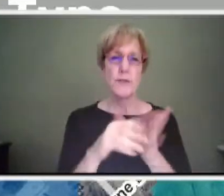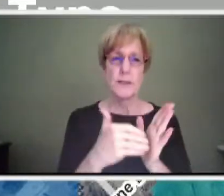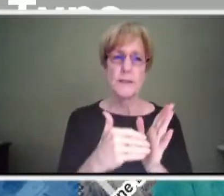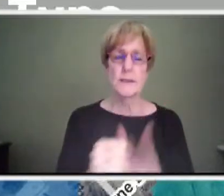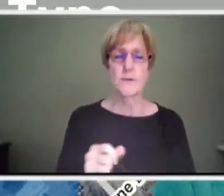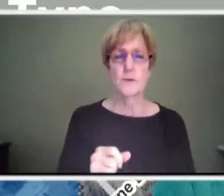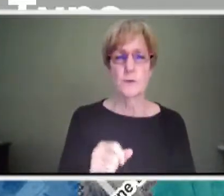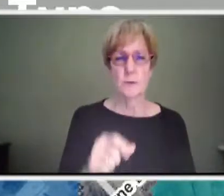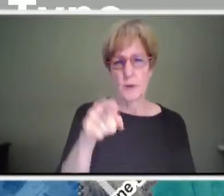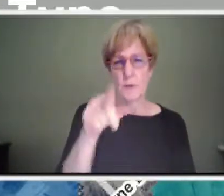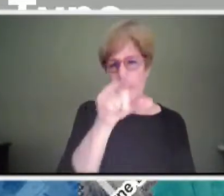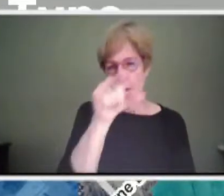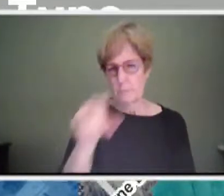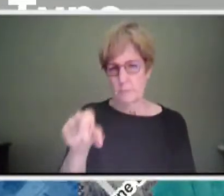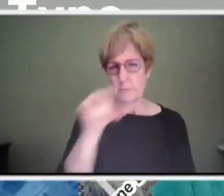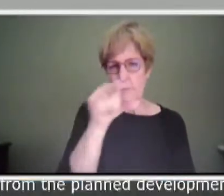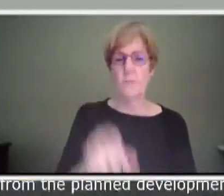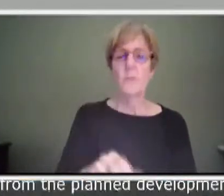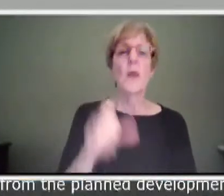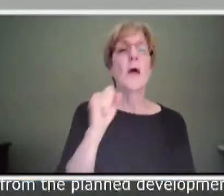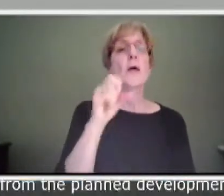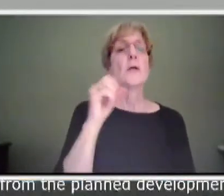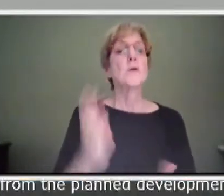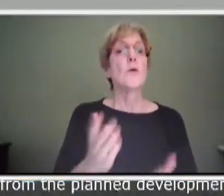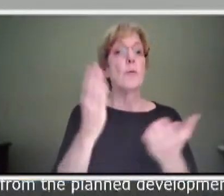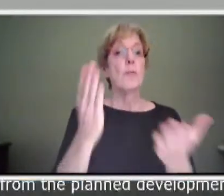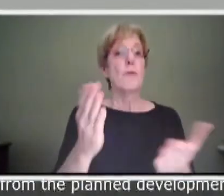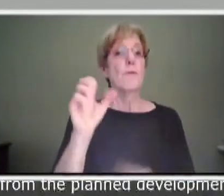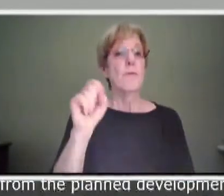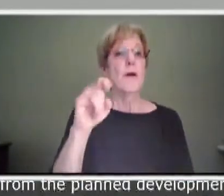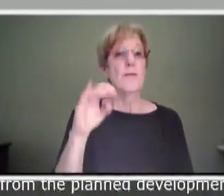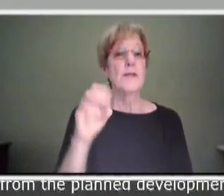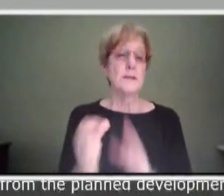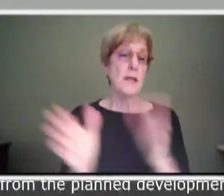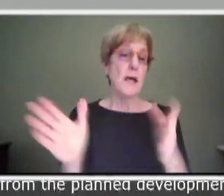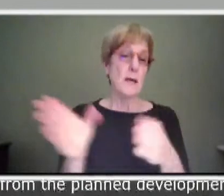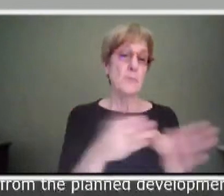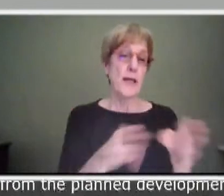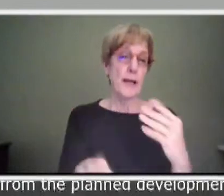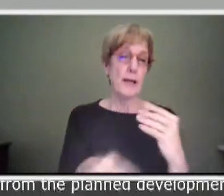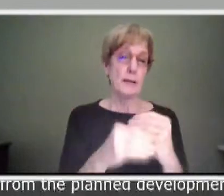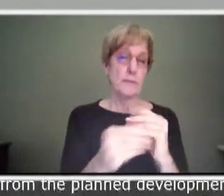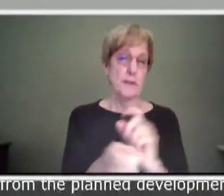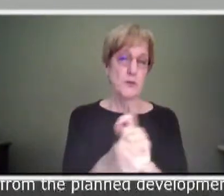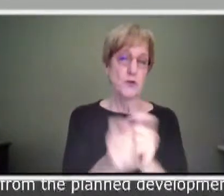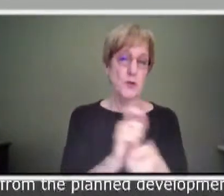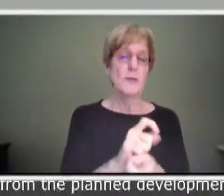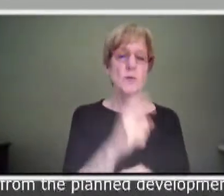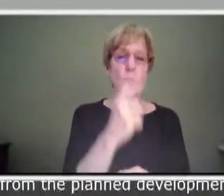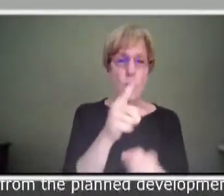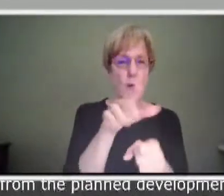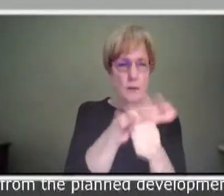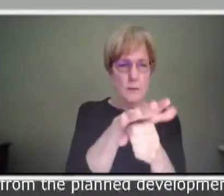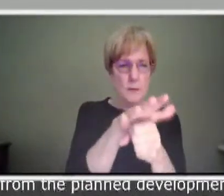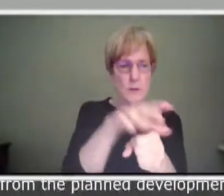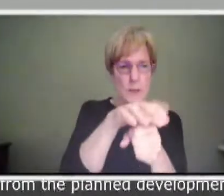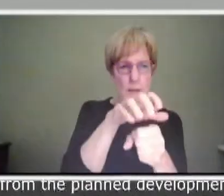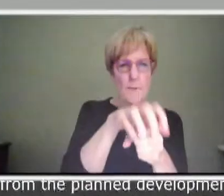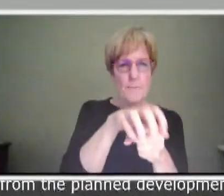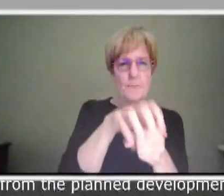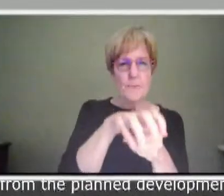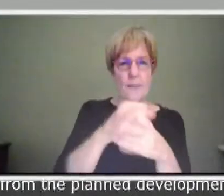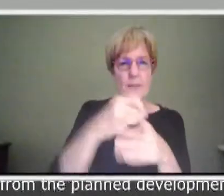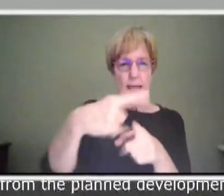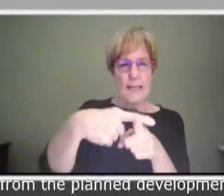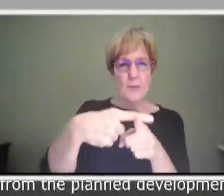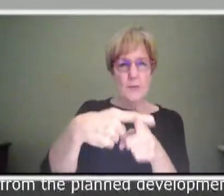that property there. So the proposal for the site plan amendment really focuses on one component, which is a intersection